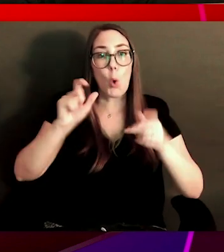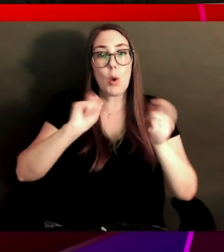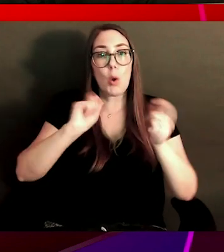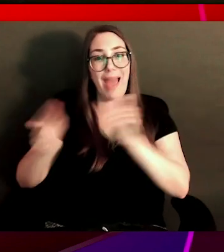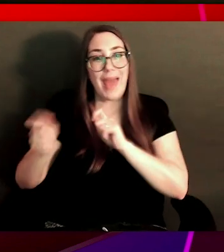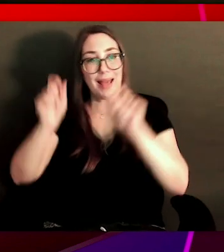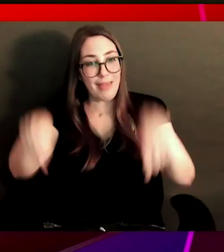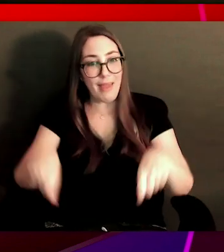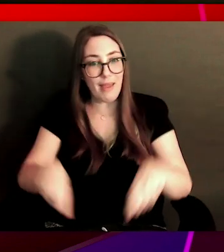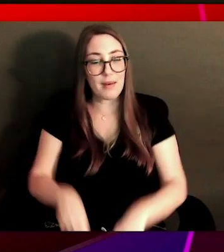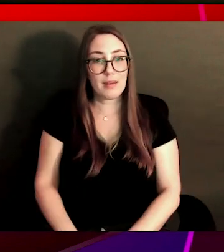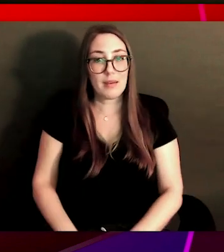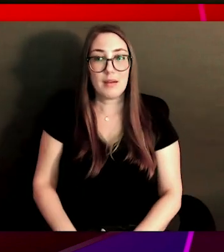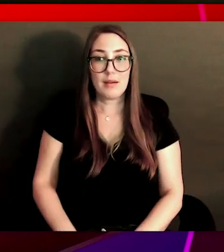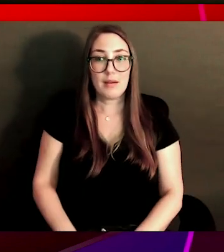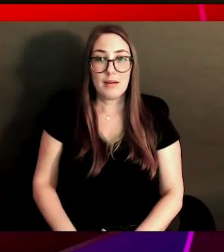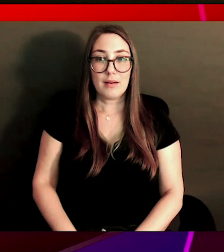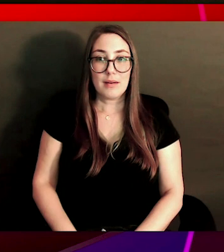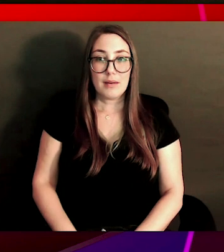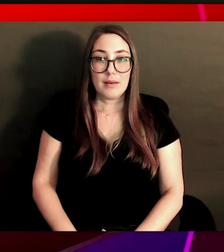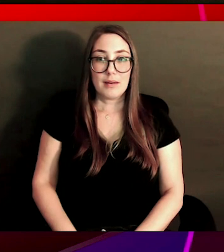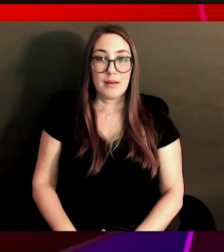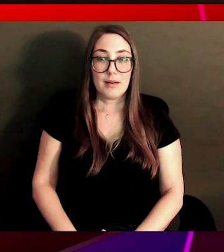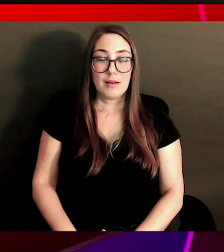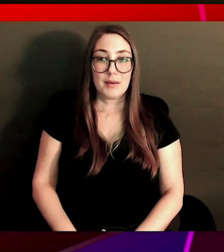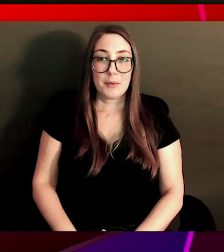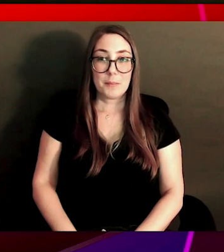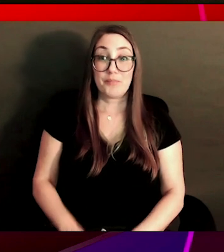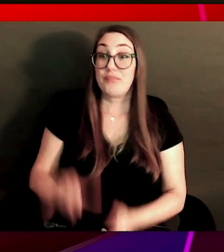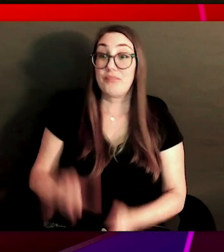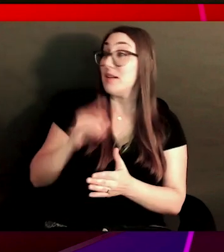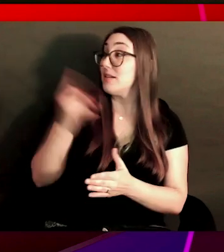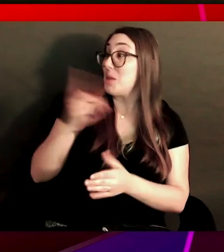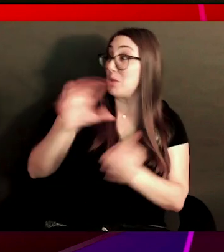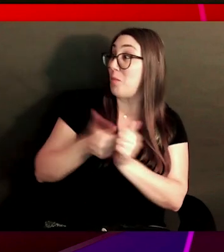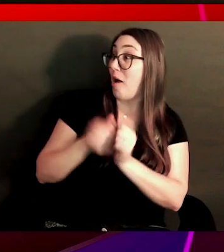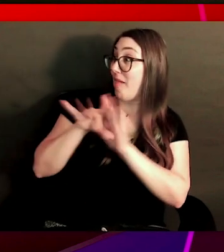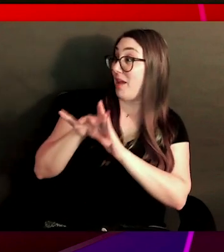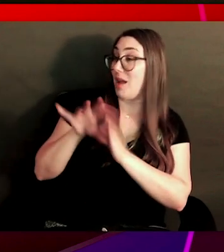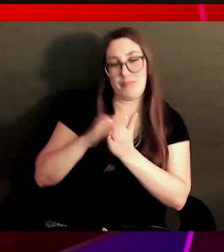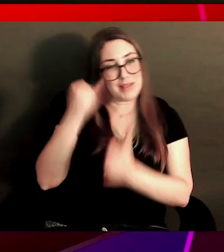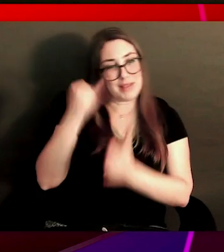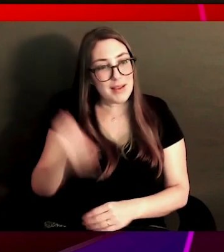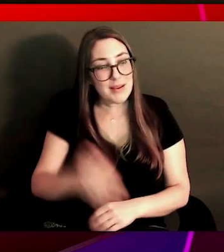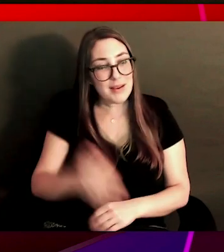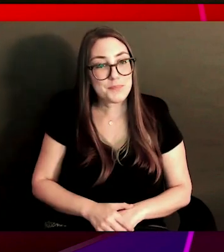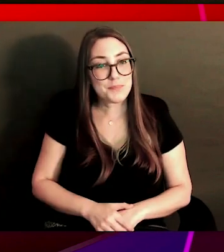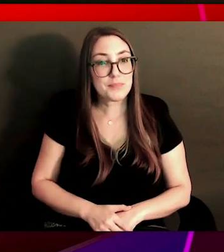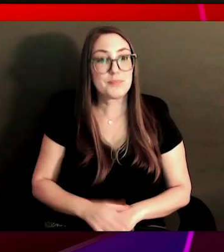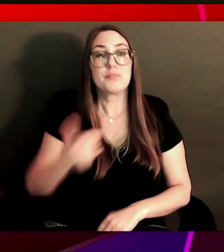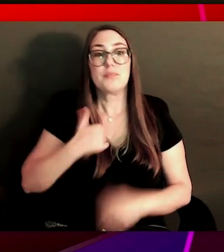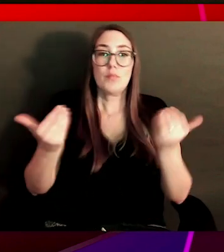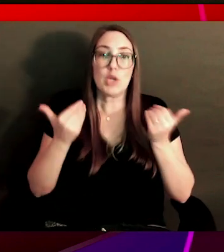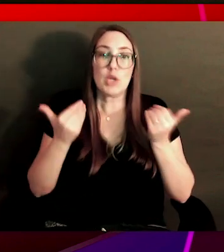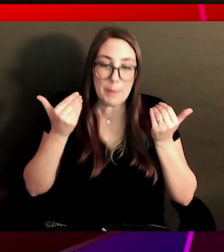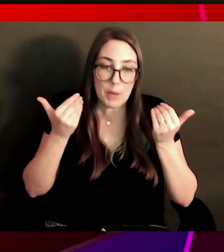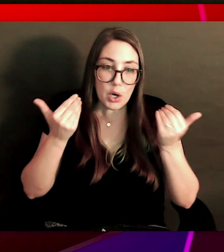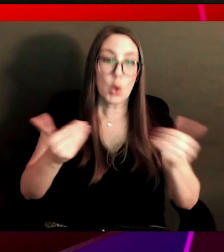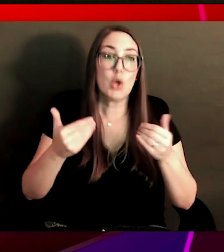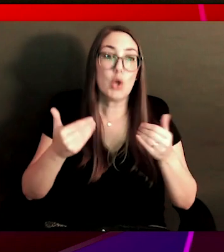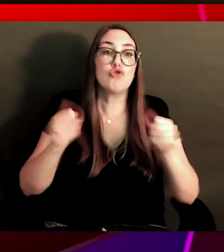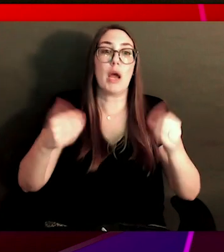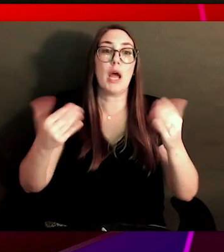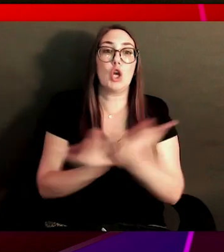Sumit's behind the camera somewhere. Yeah, that's the idea. Somewhere, yeah. So I'm going to go ahead and try a new type of model, a